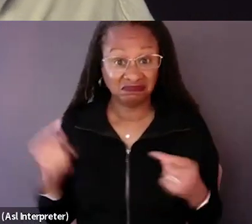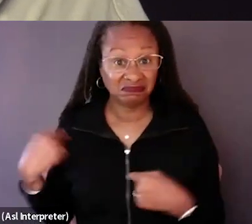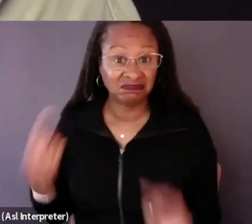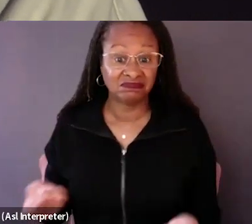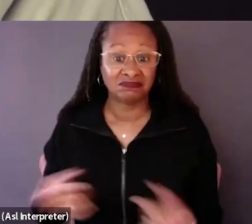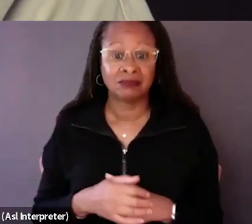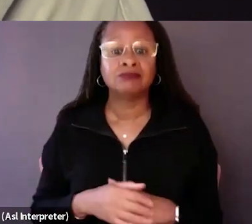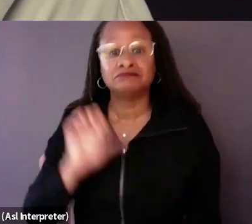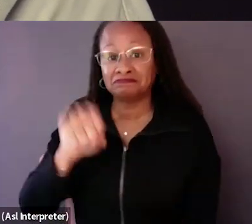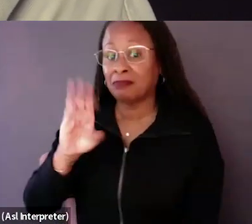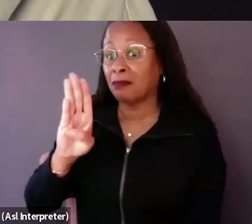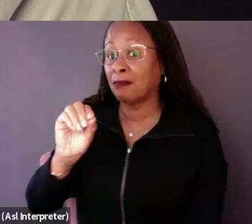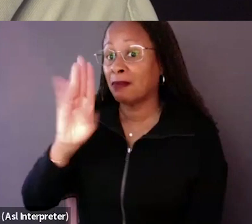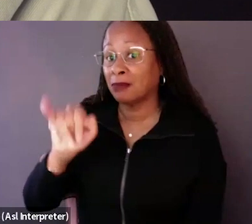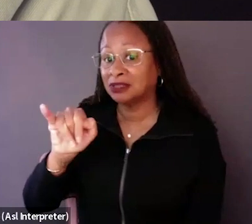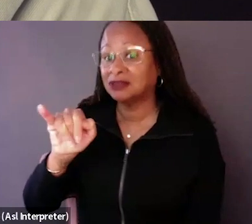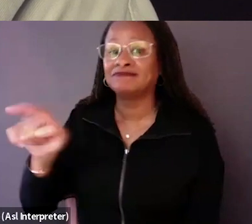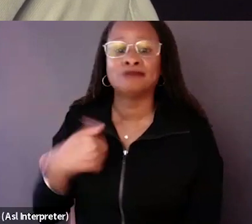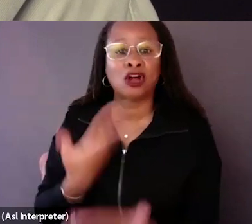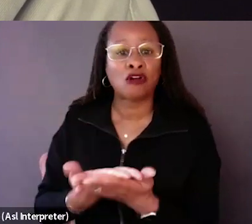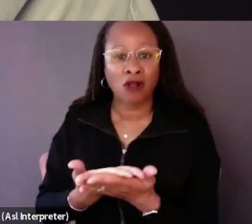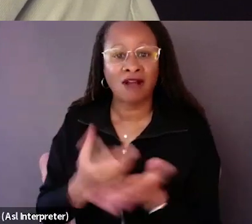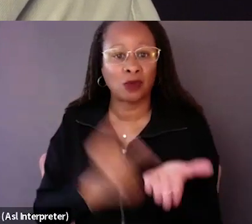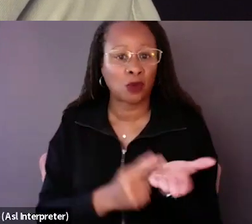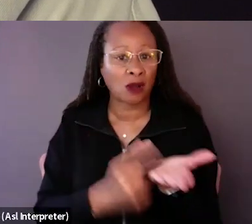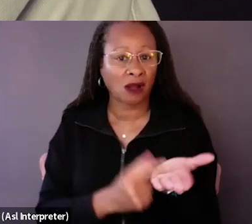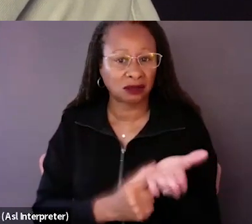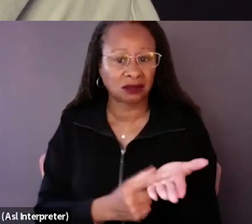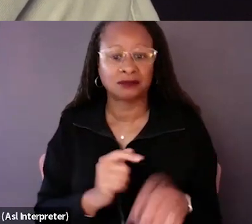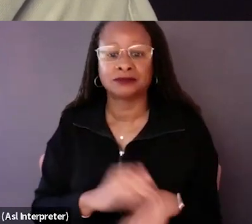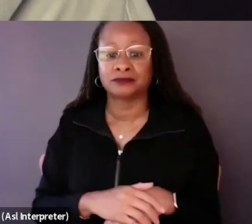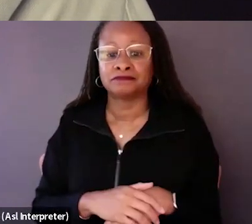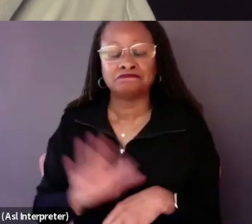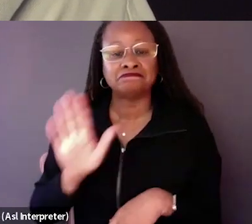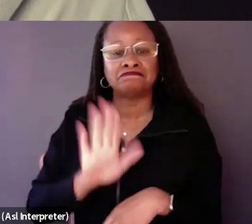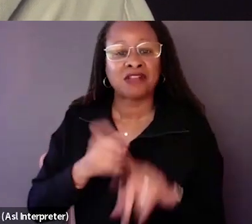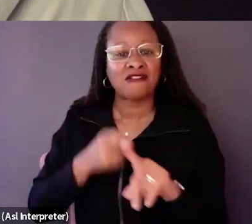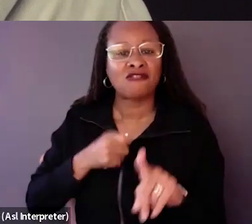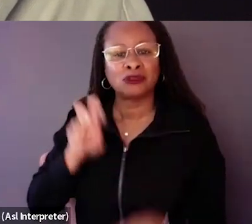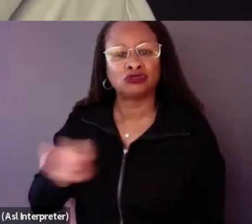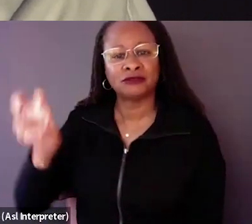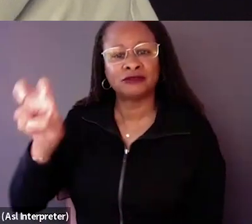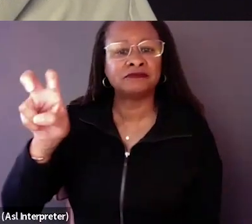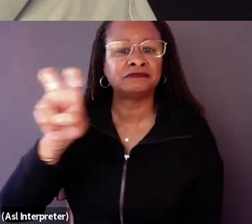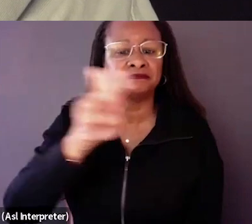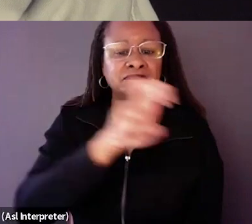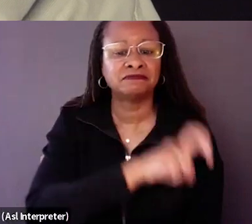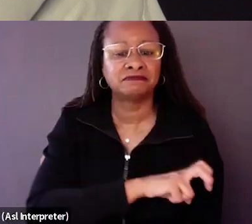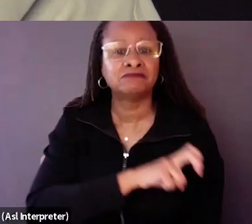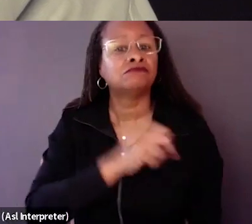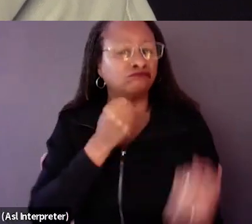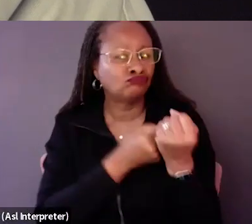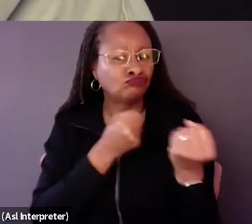yes, Bobi arrived back home in Uganda from a trip, yes, promoting the film,